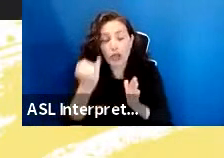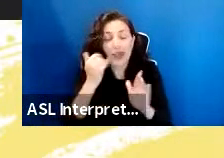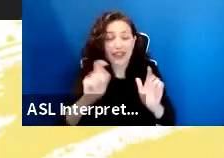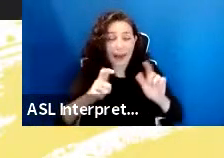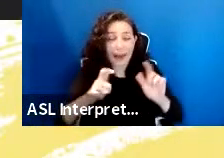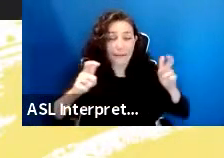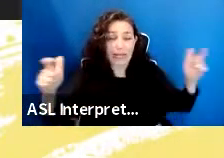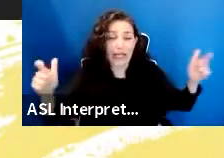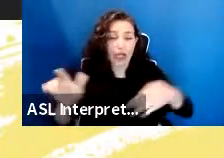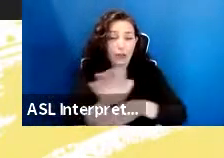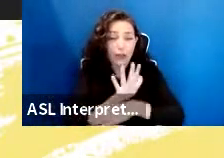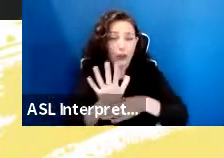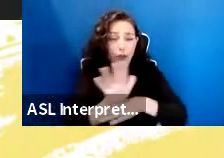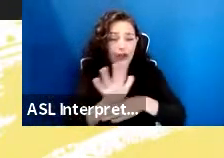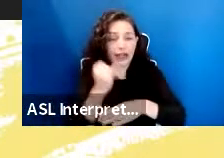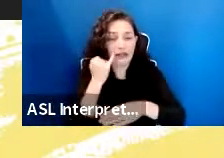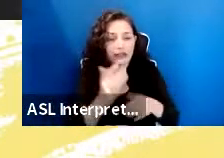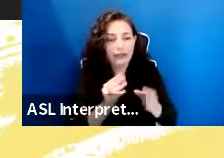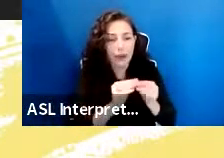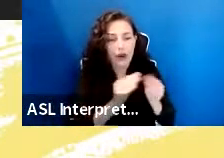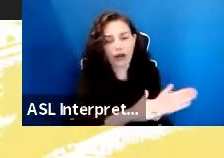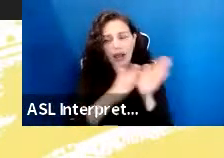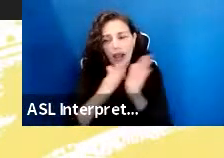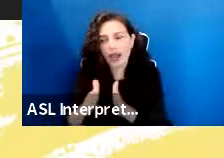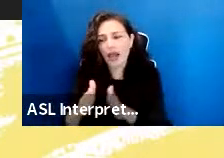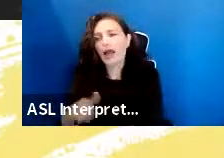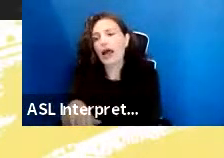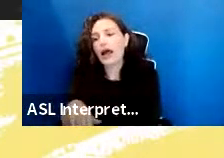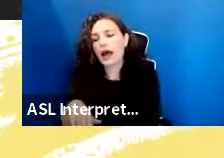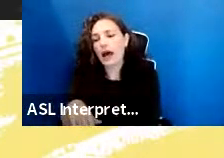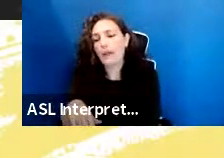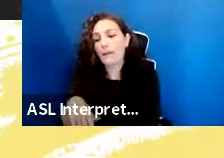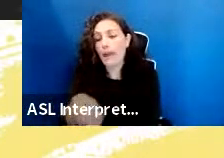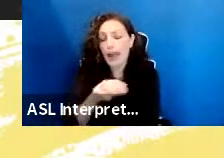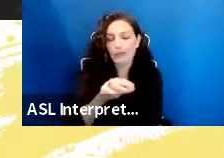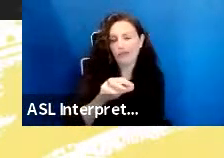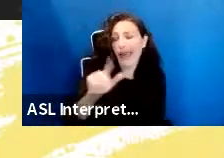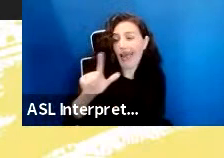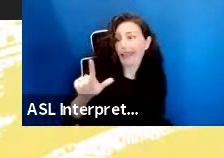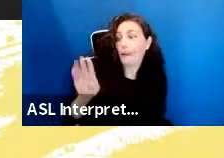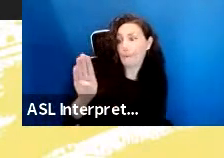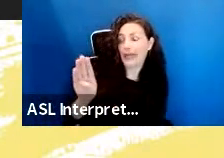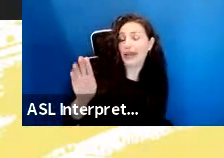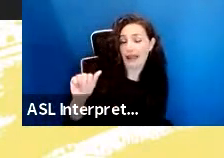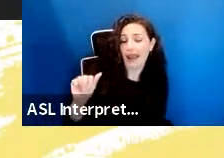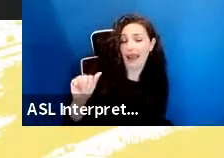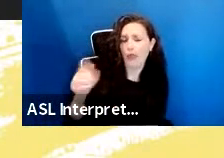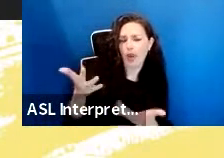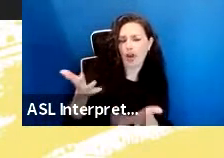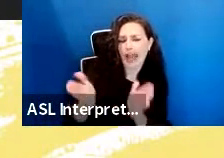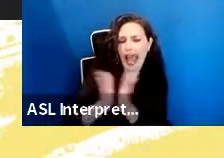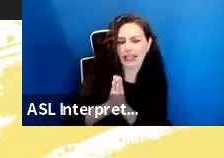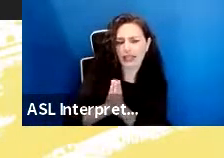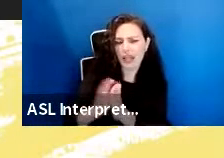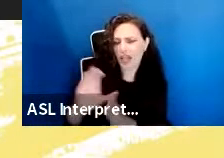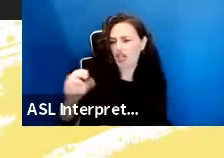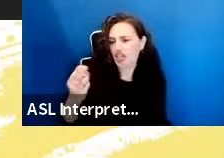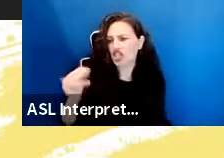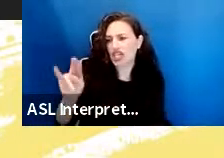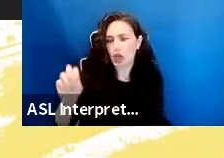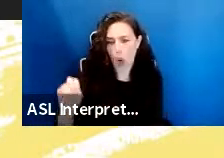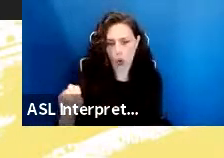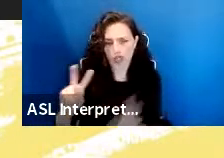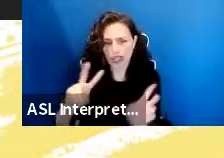that MPA, LBA level, we're going to be asking you for chain of title. What is chain of title in a nutshell? It